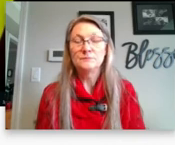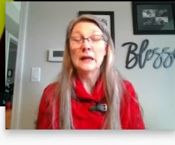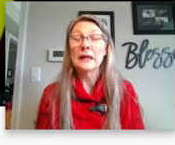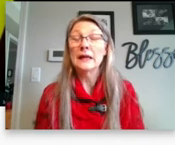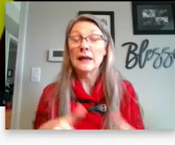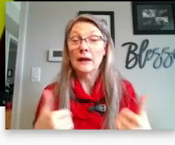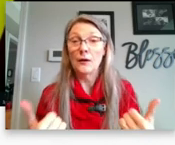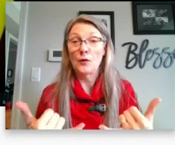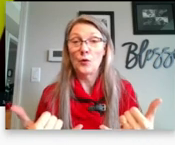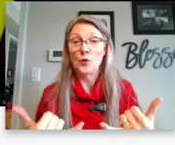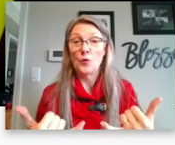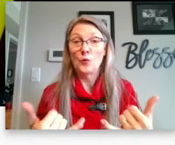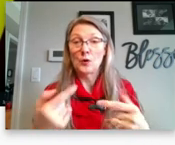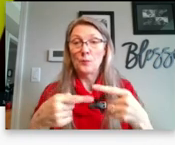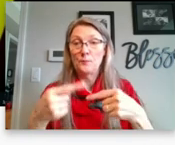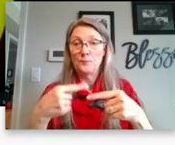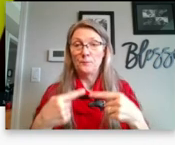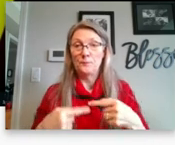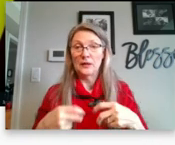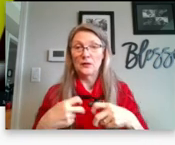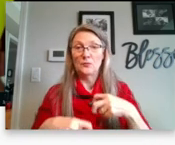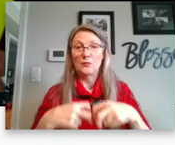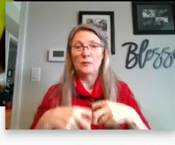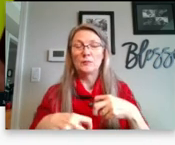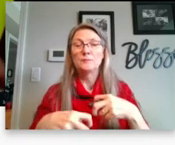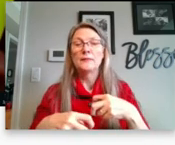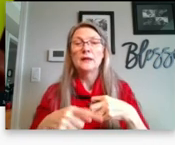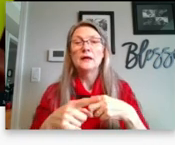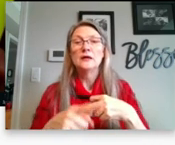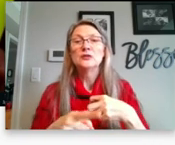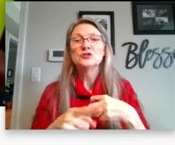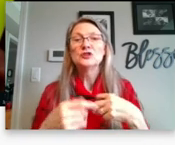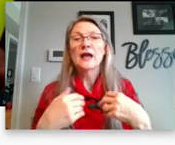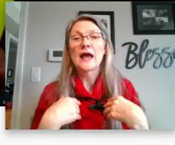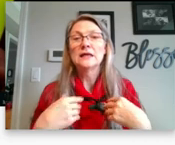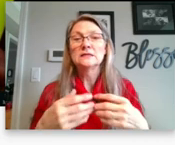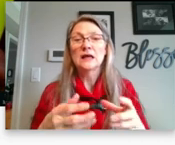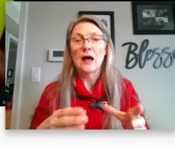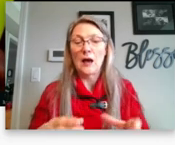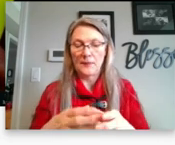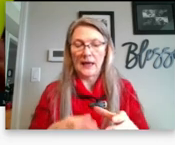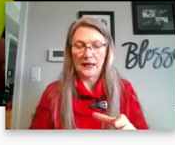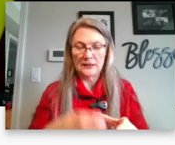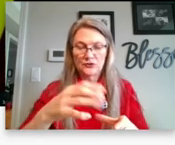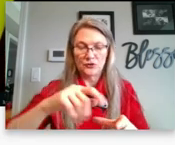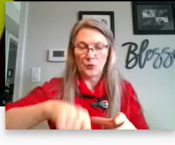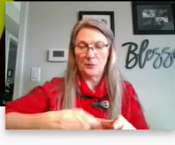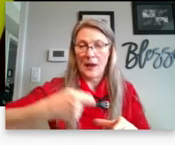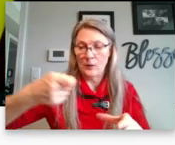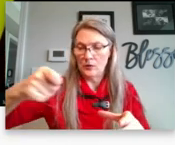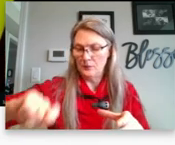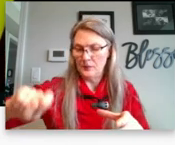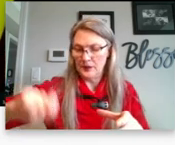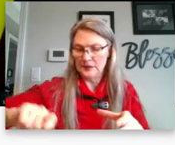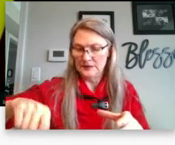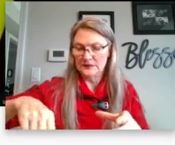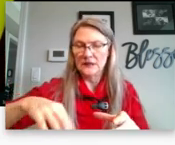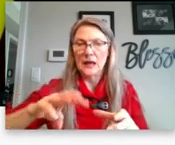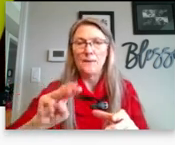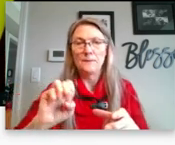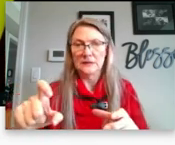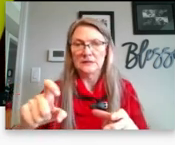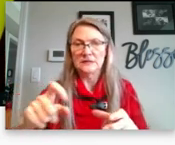Now, we need to go back to our problem. She has a powder mix that makes 350 fluid ounces. How can she decide if she has enough powder